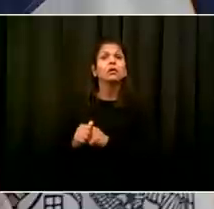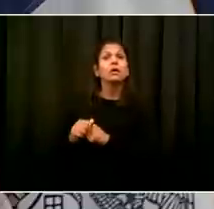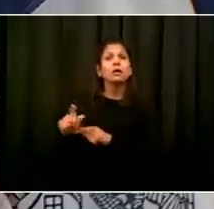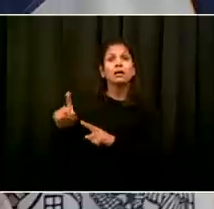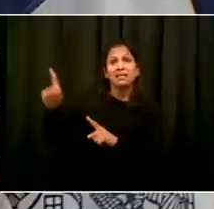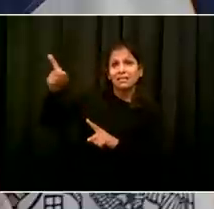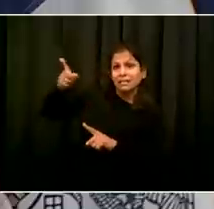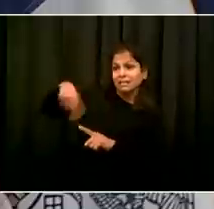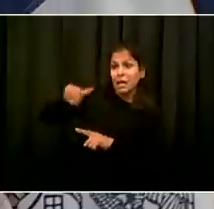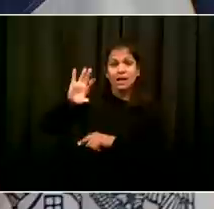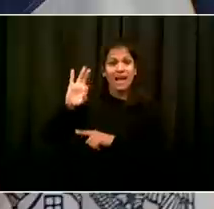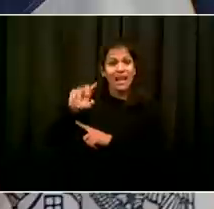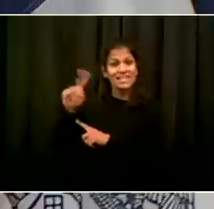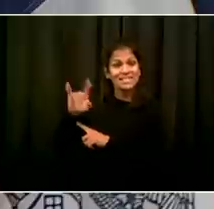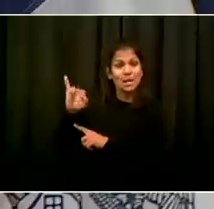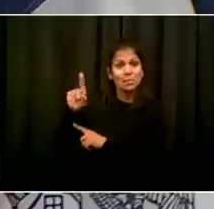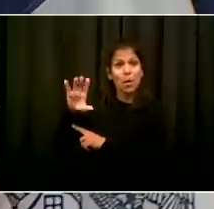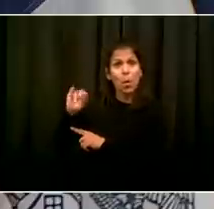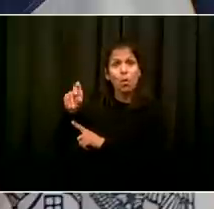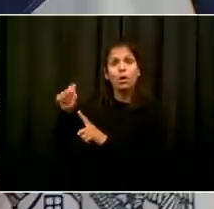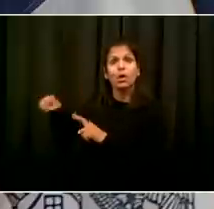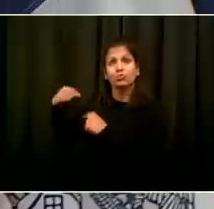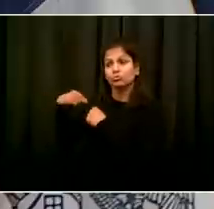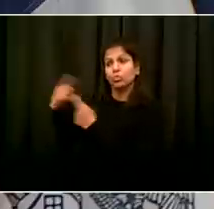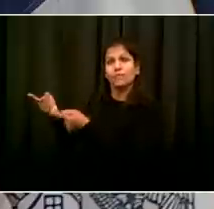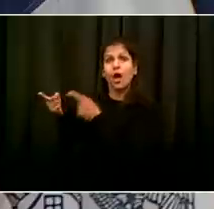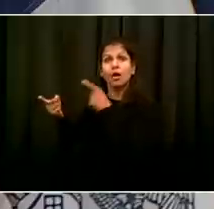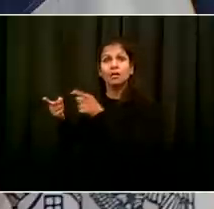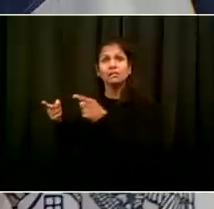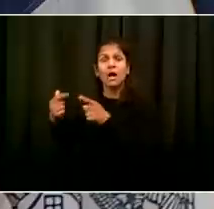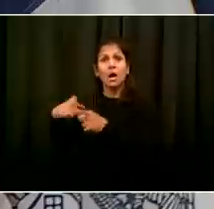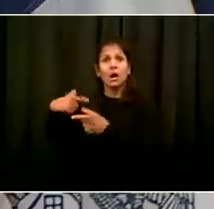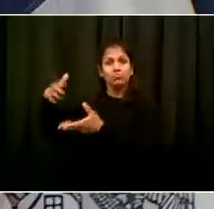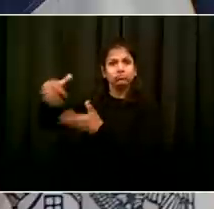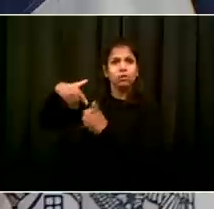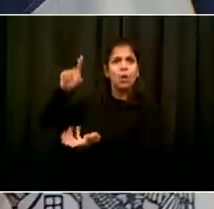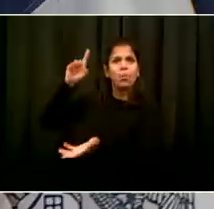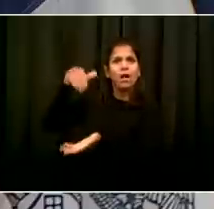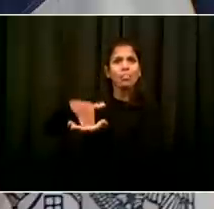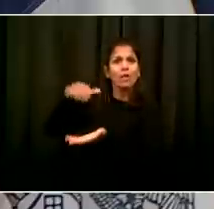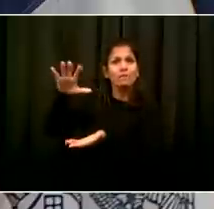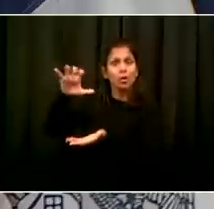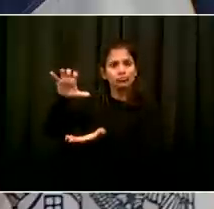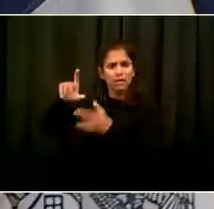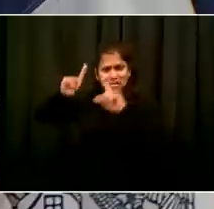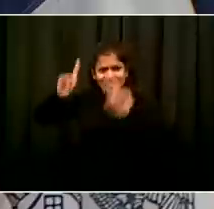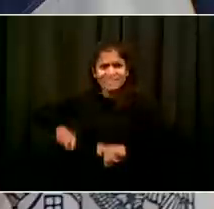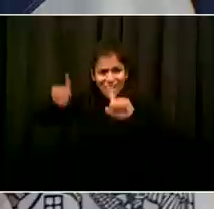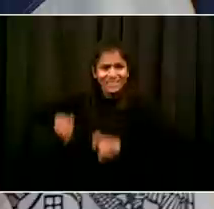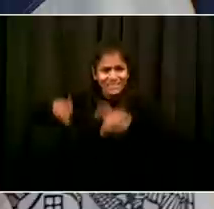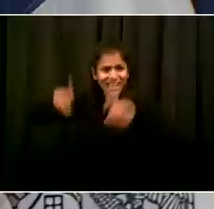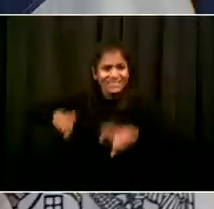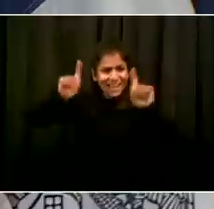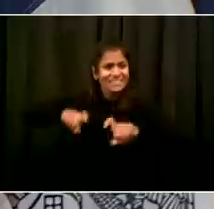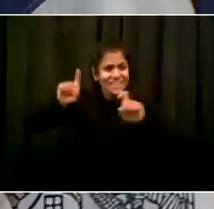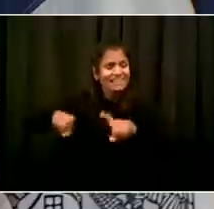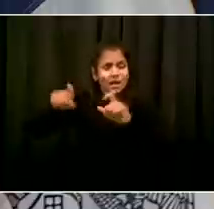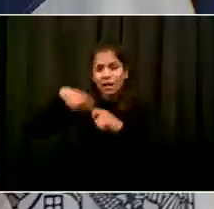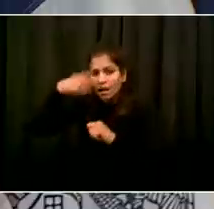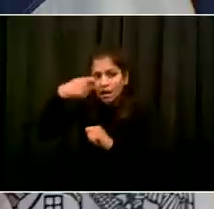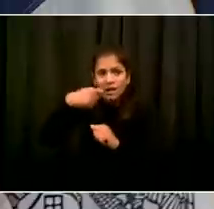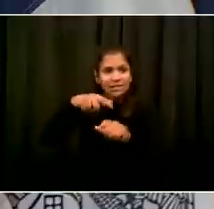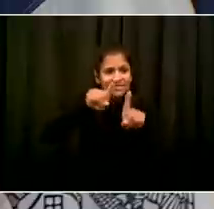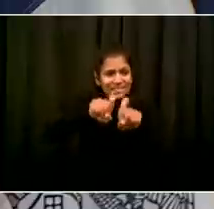tests of educators and staff came back with only 2 positives. So I think the schools are proving to be very safe to the credit of everyone at